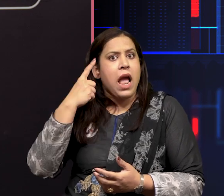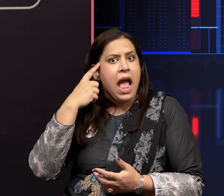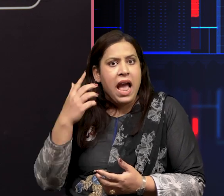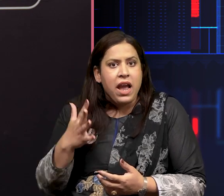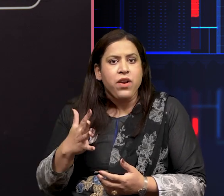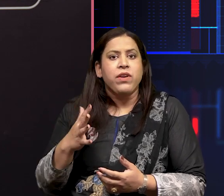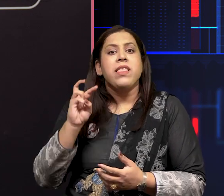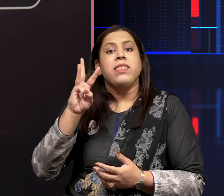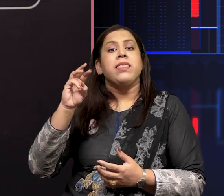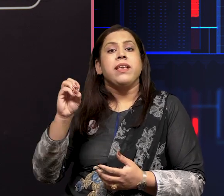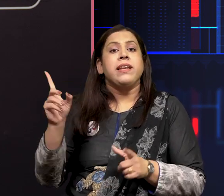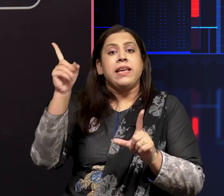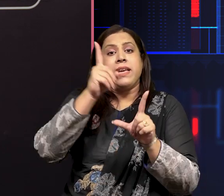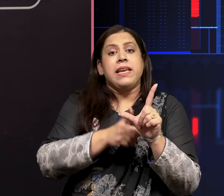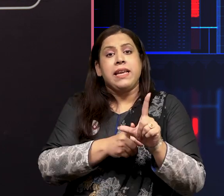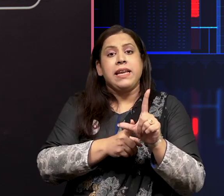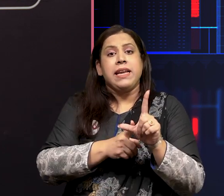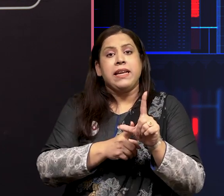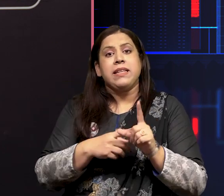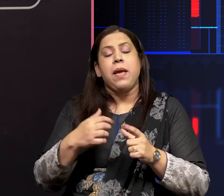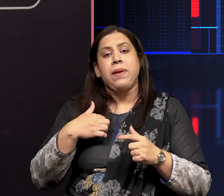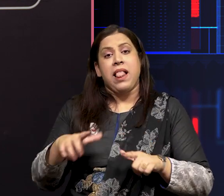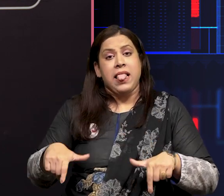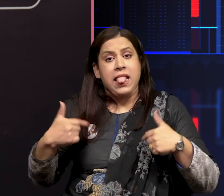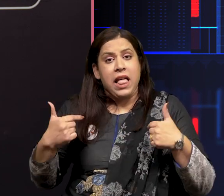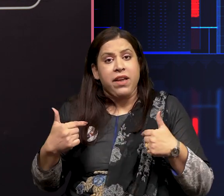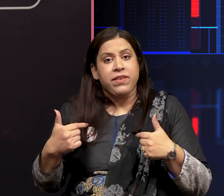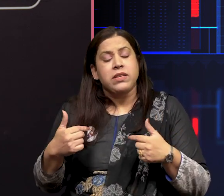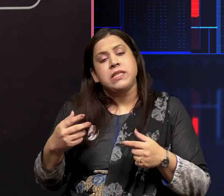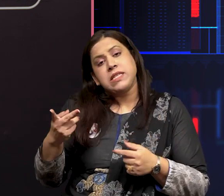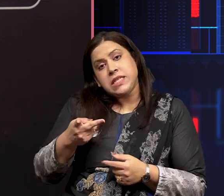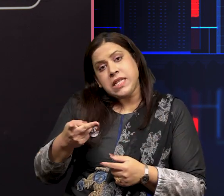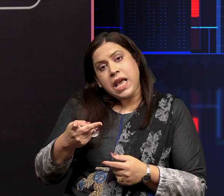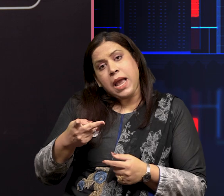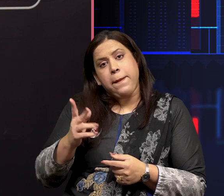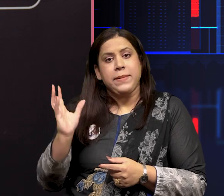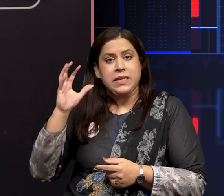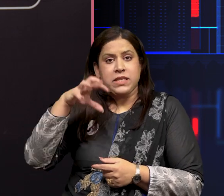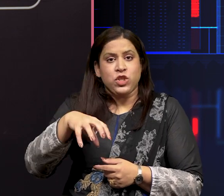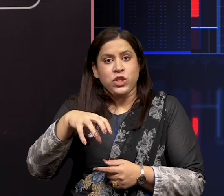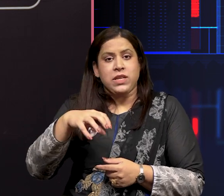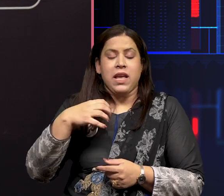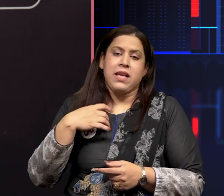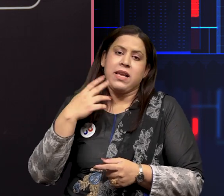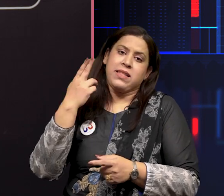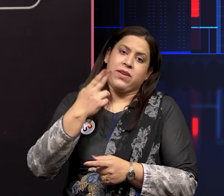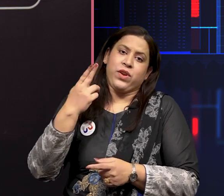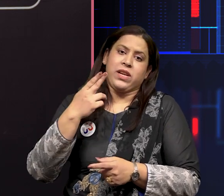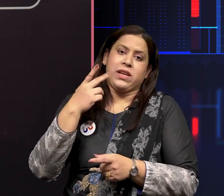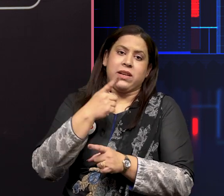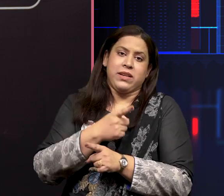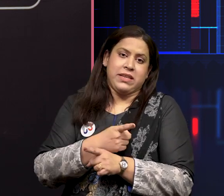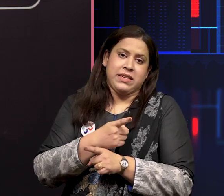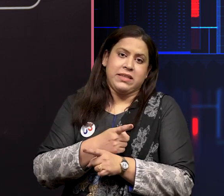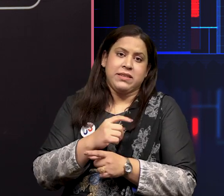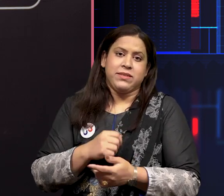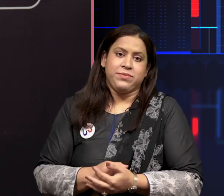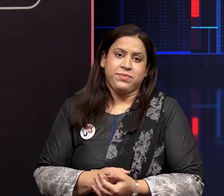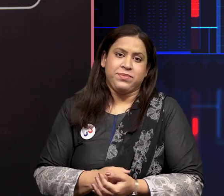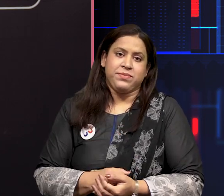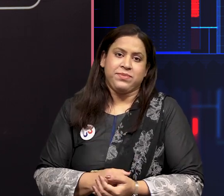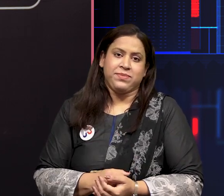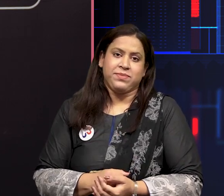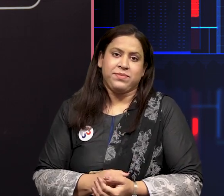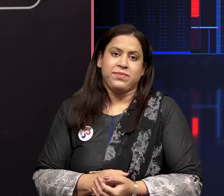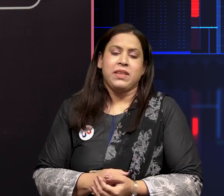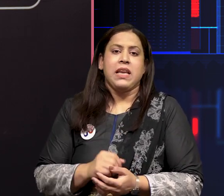in time, when I reflect, I realize that I did not choose art.